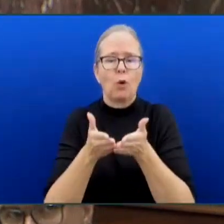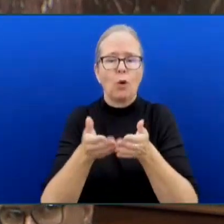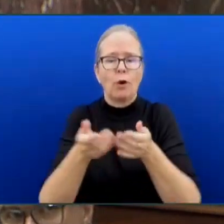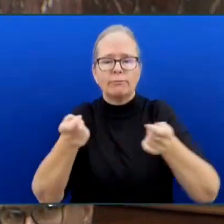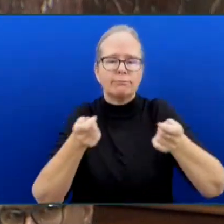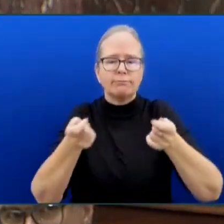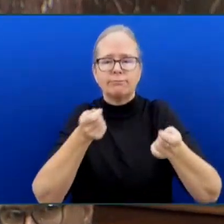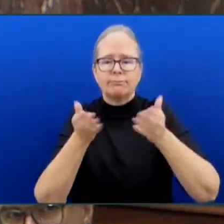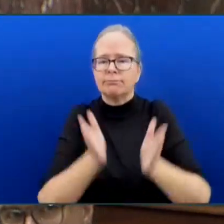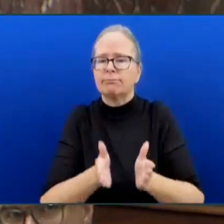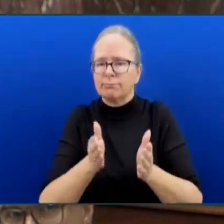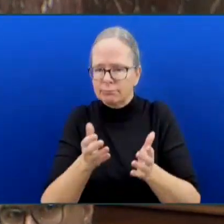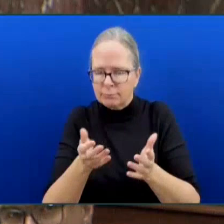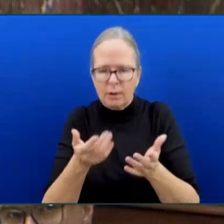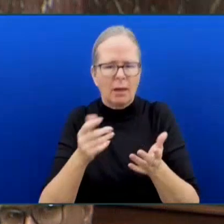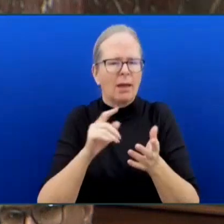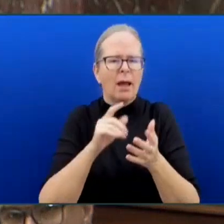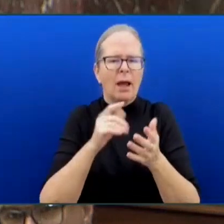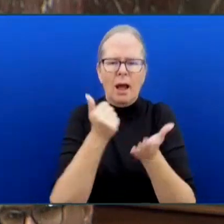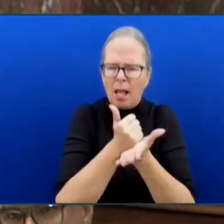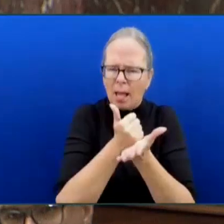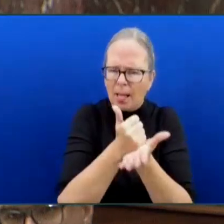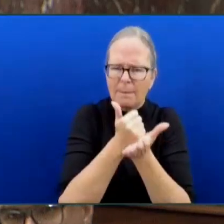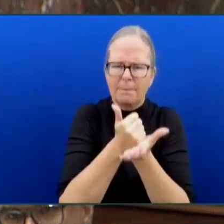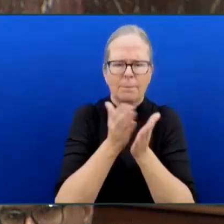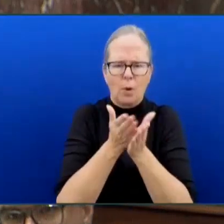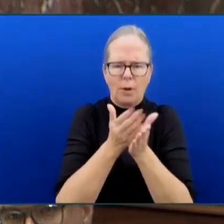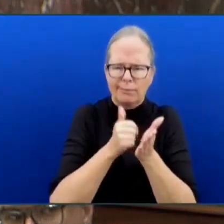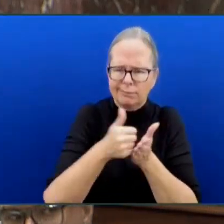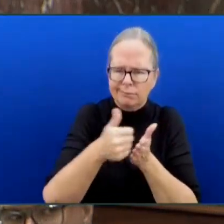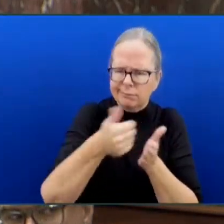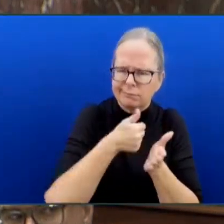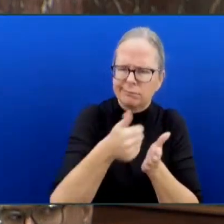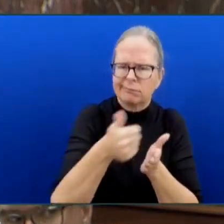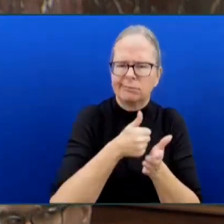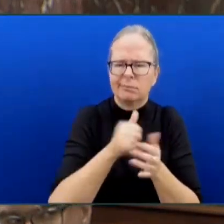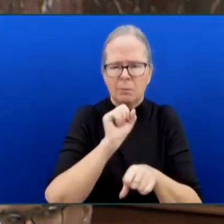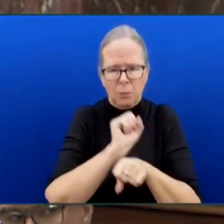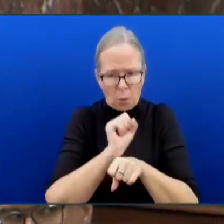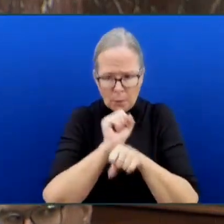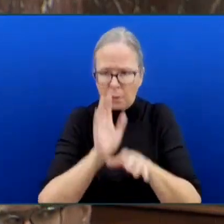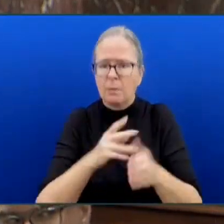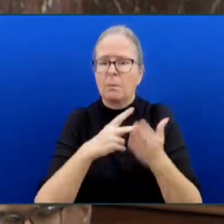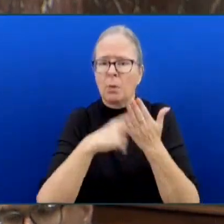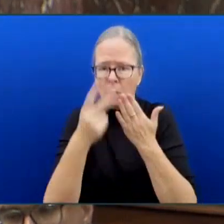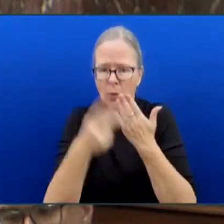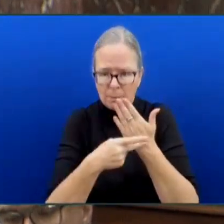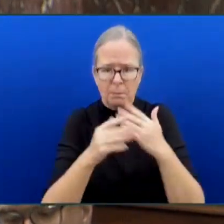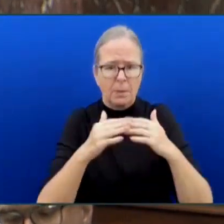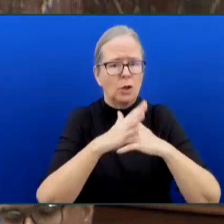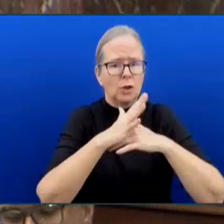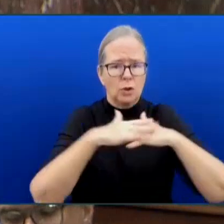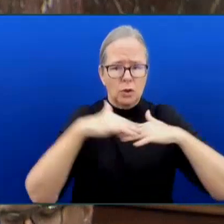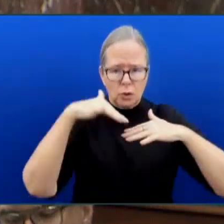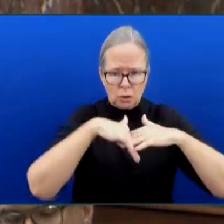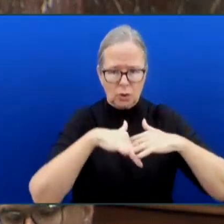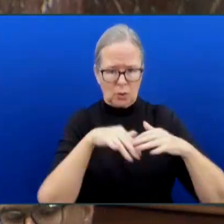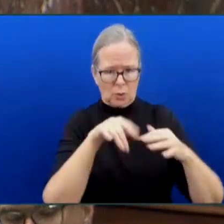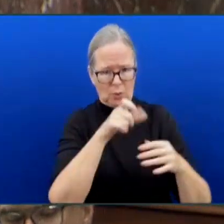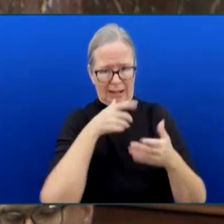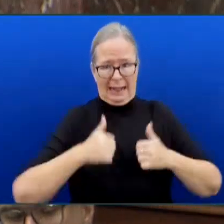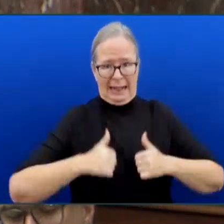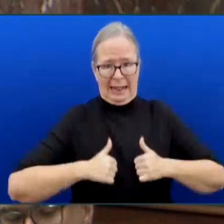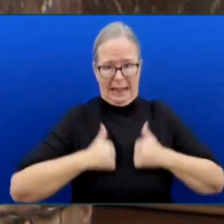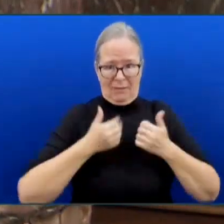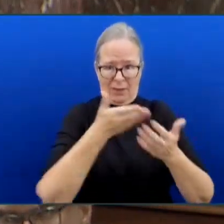an employee program that reaches out to Indigenous employees, is recruiting people who have lived and built their lives on the coast to come and work for BC